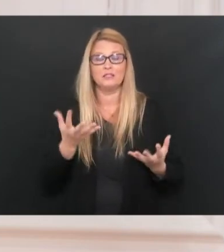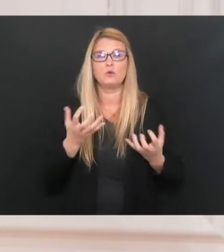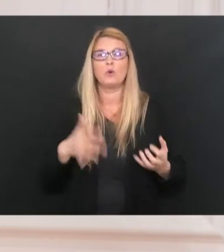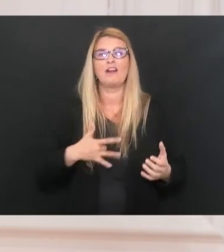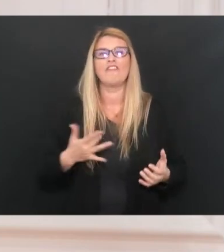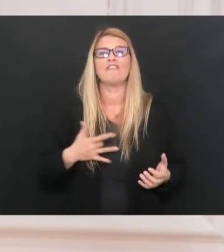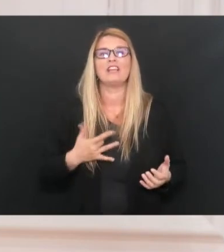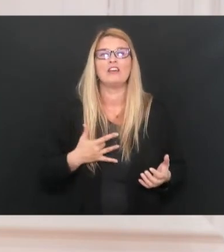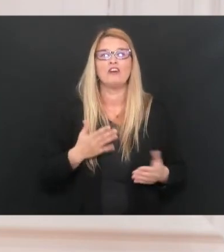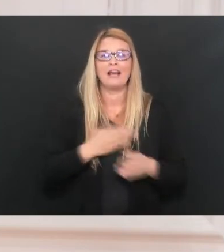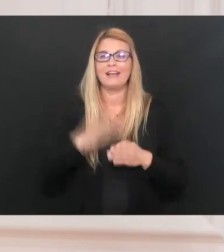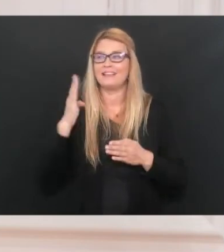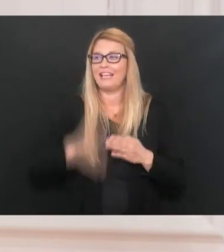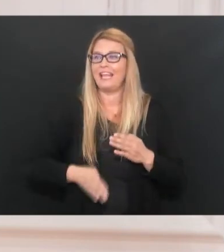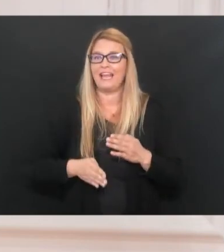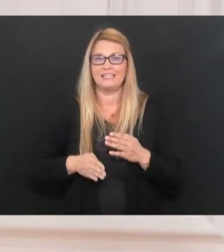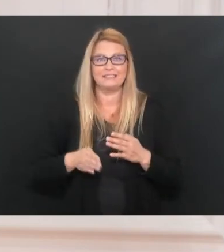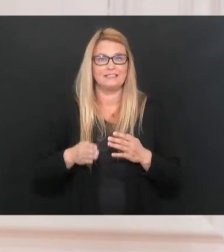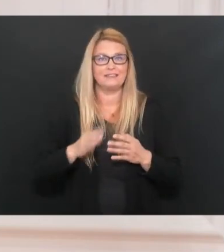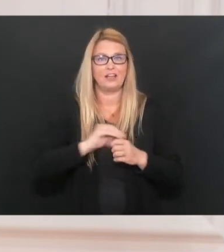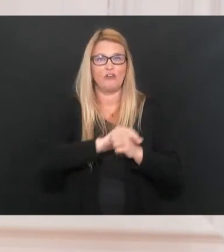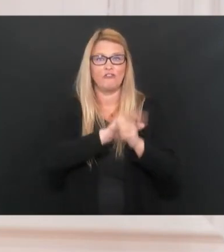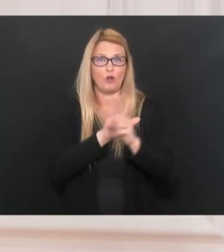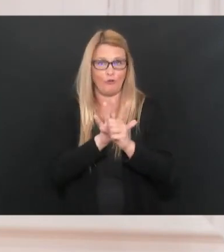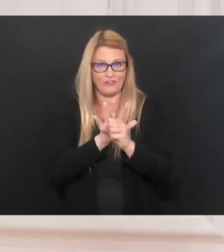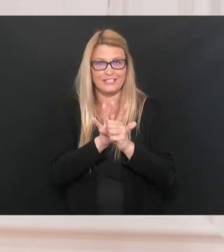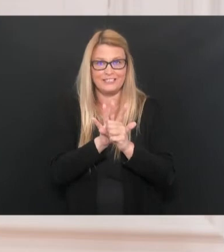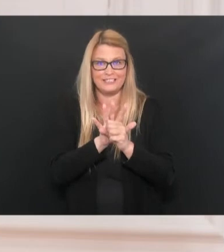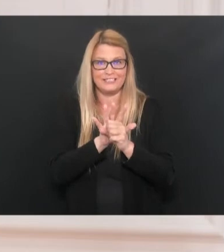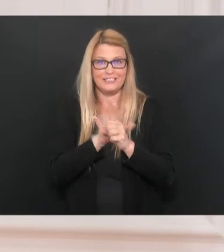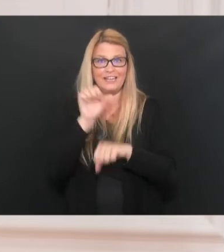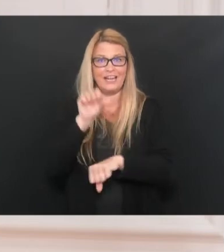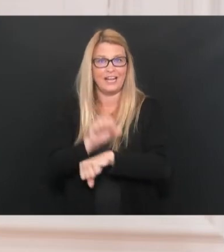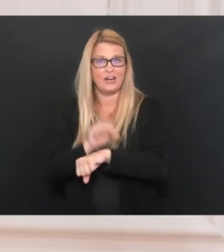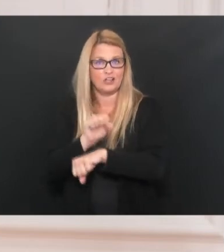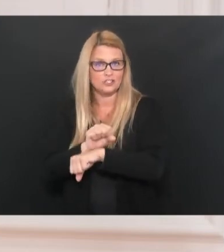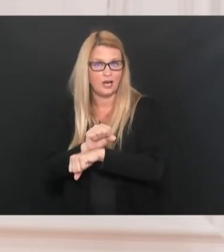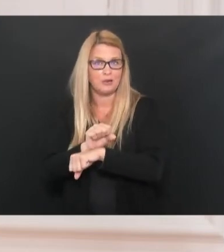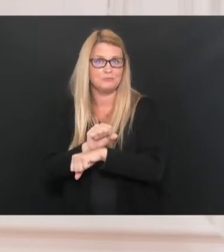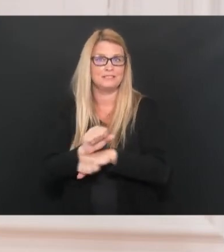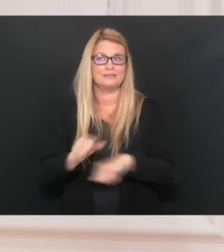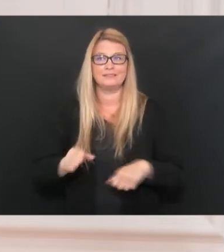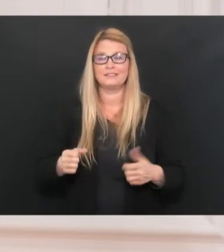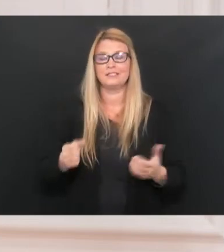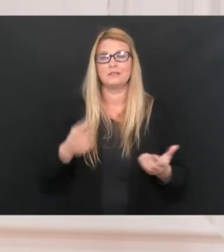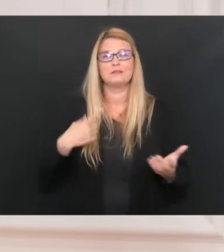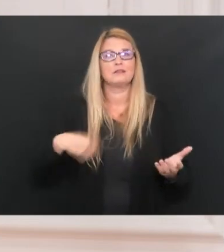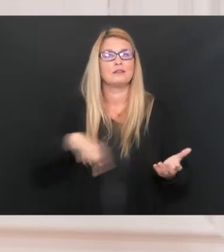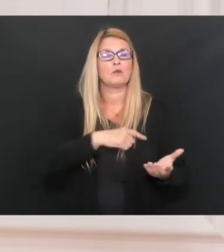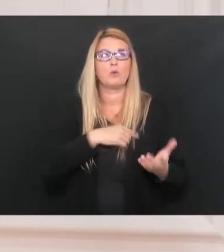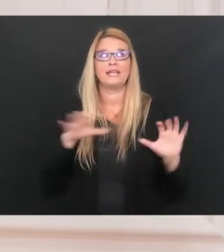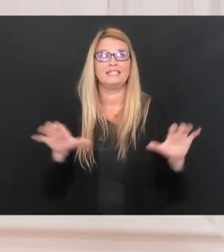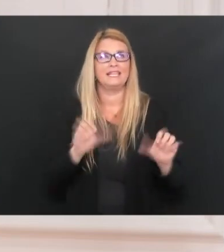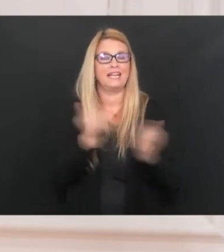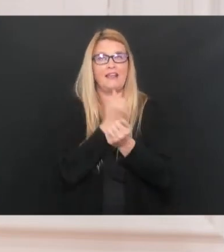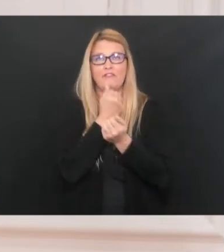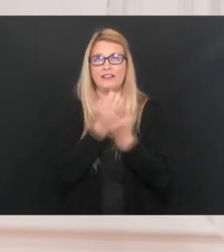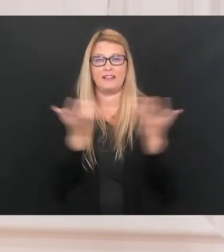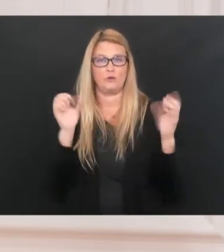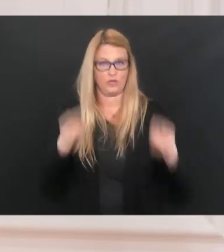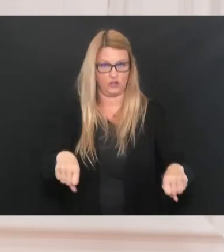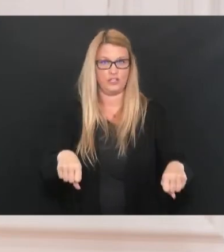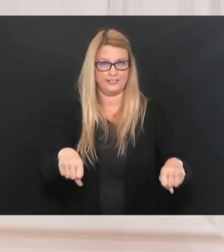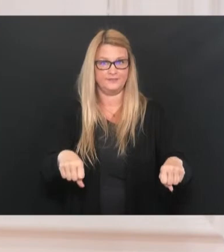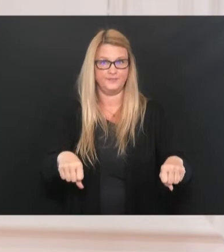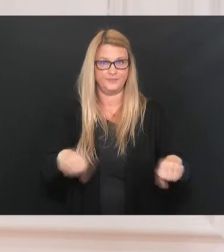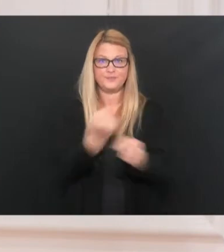at the end of this pandemic, at the end of our careers, and perhaps even at the end of our lives, that we gave all that we could to try